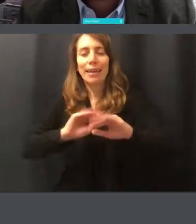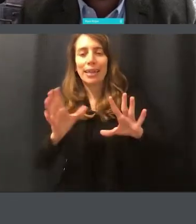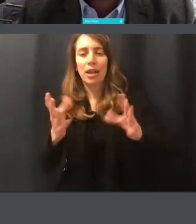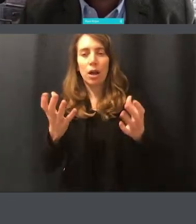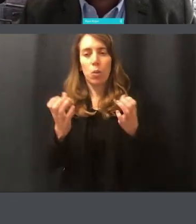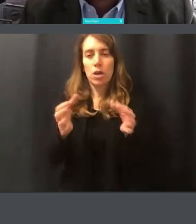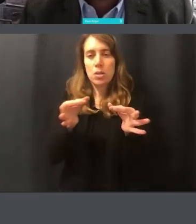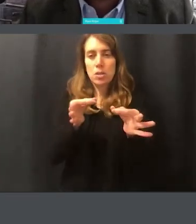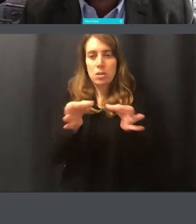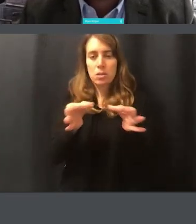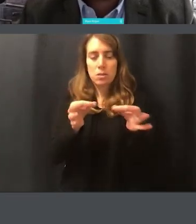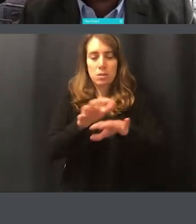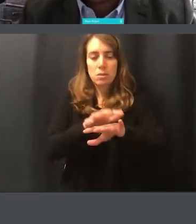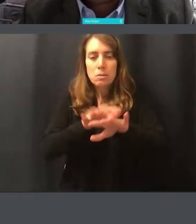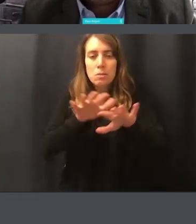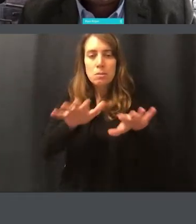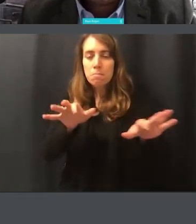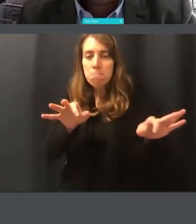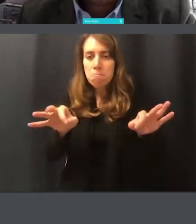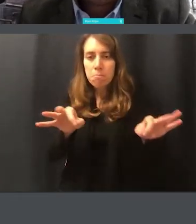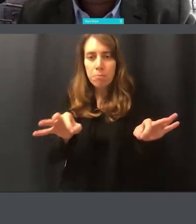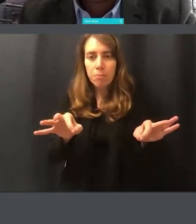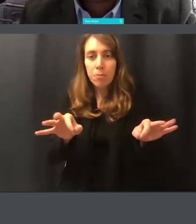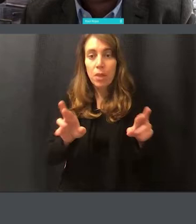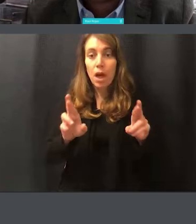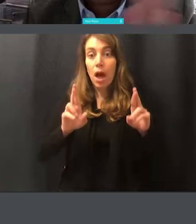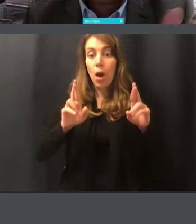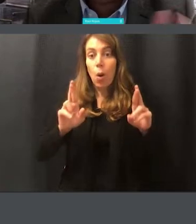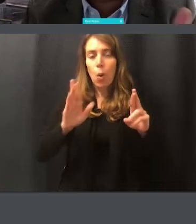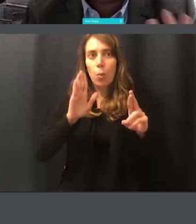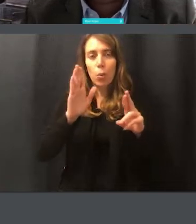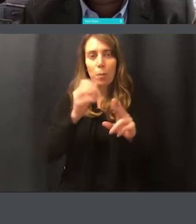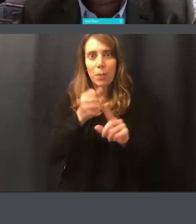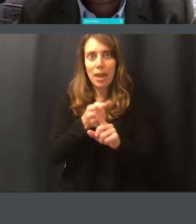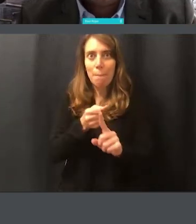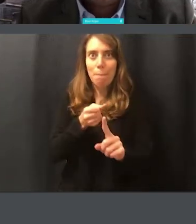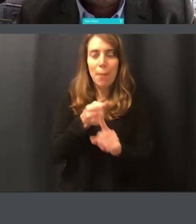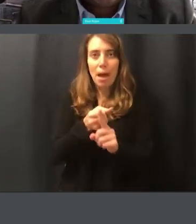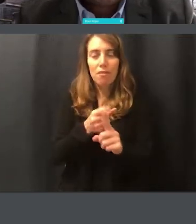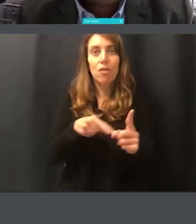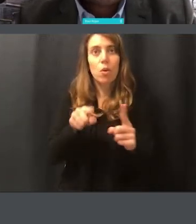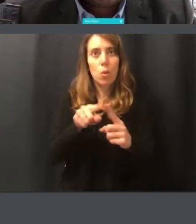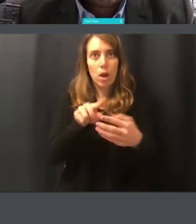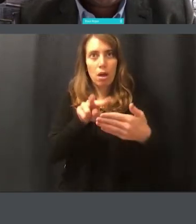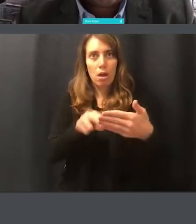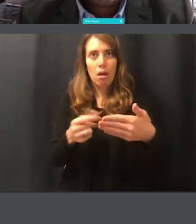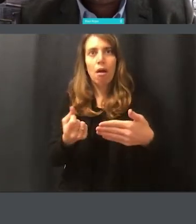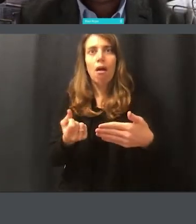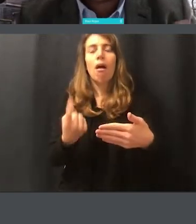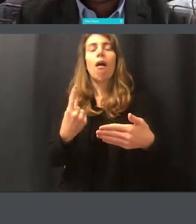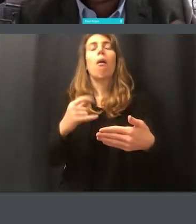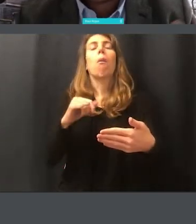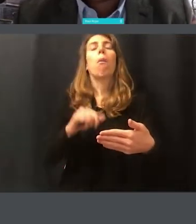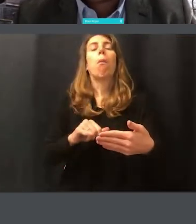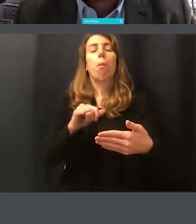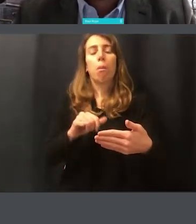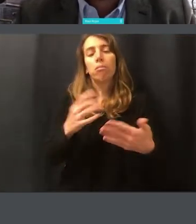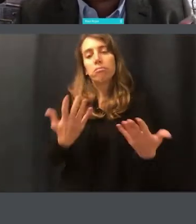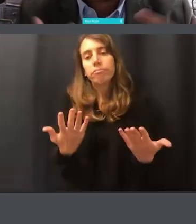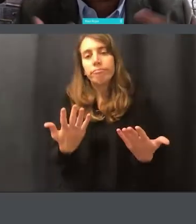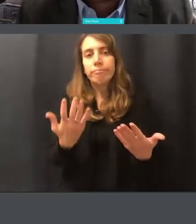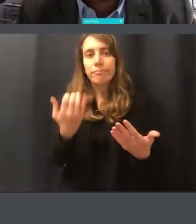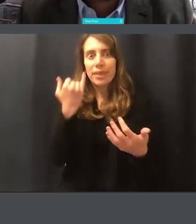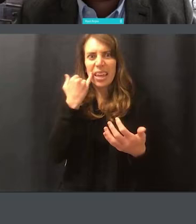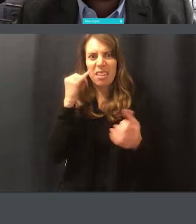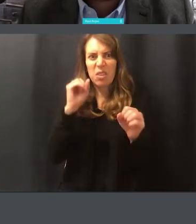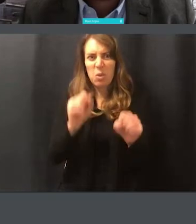be and hopefully impactful, depending on how closely or not closely you follow this, in terms of why it's important to kind of have an